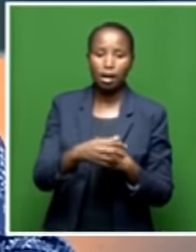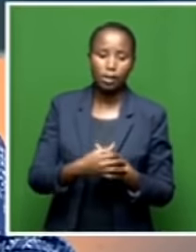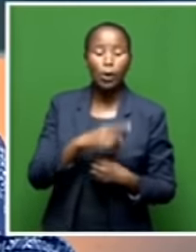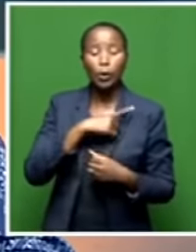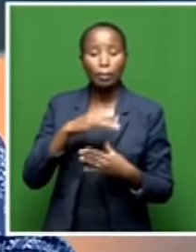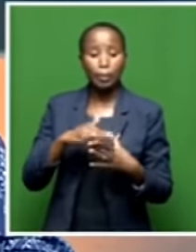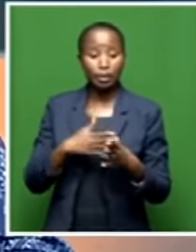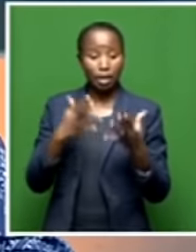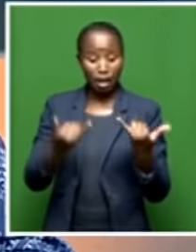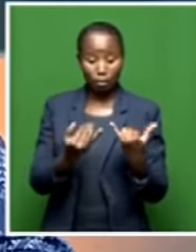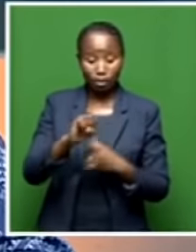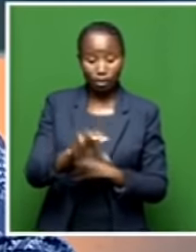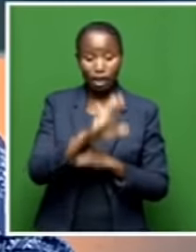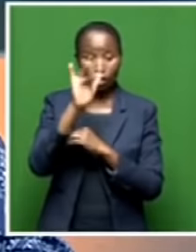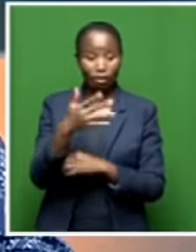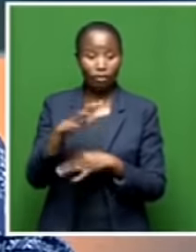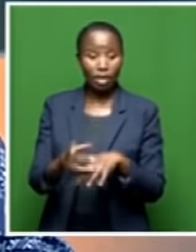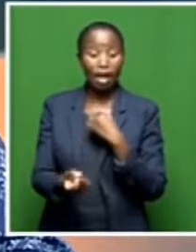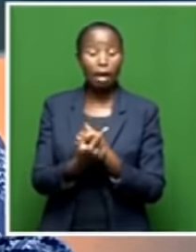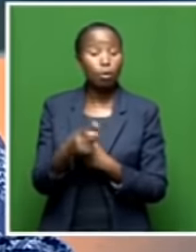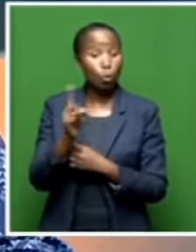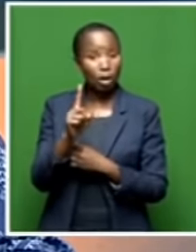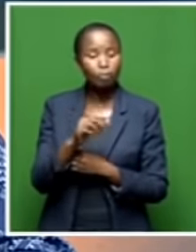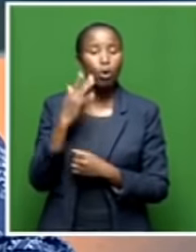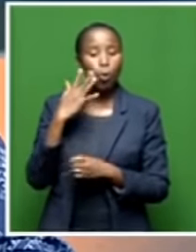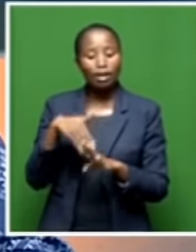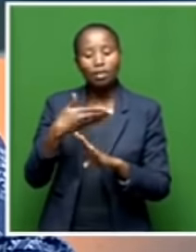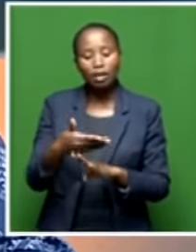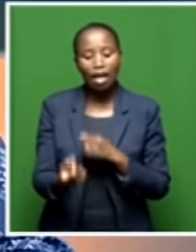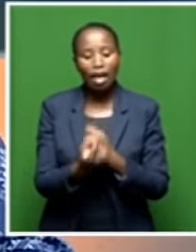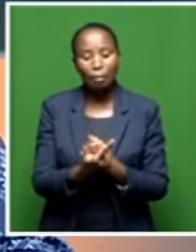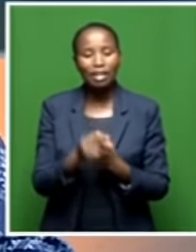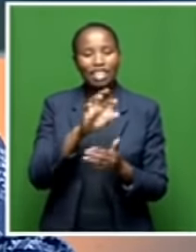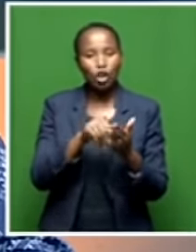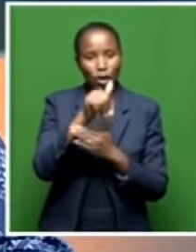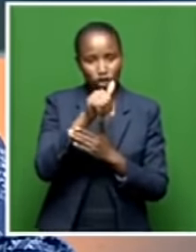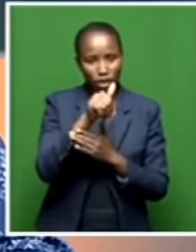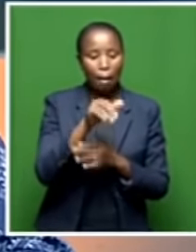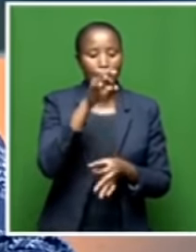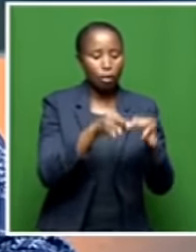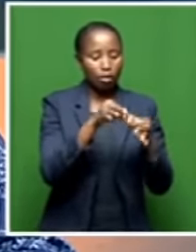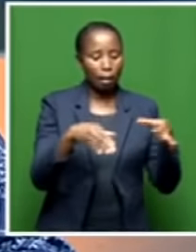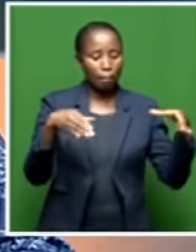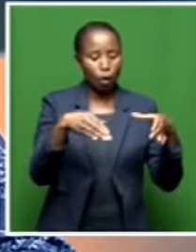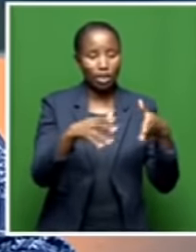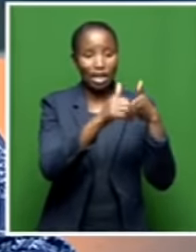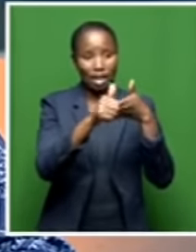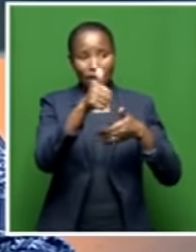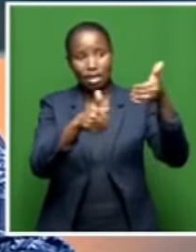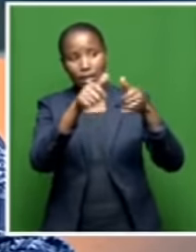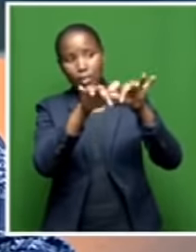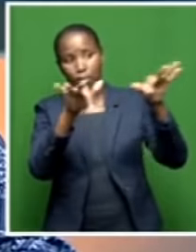the elections, political party leaders go and lock themselves behind closed doors, and then they